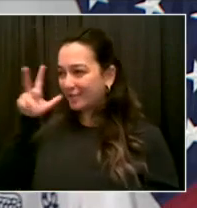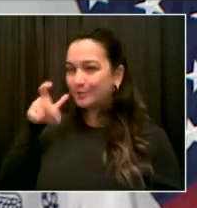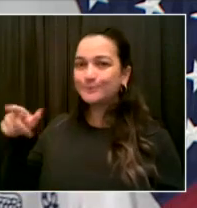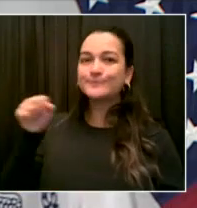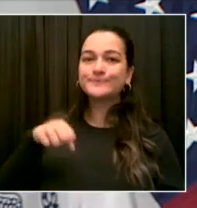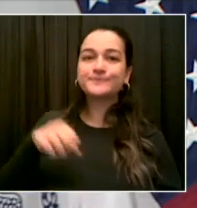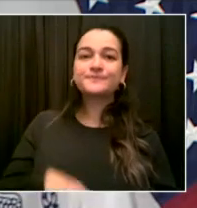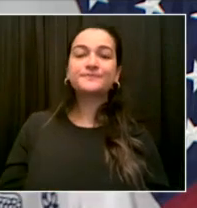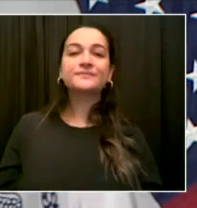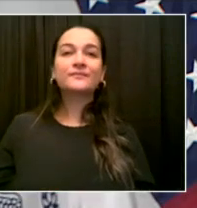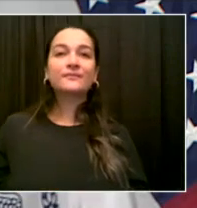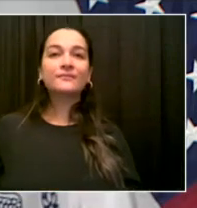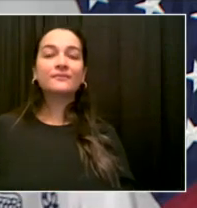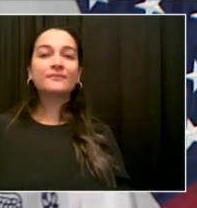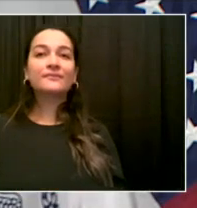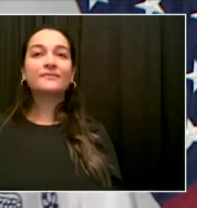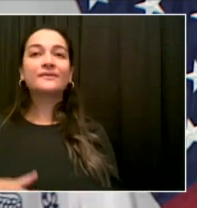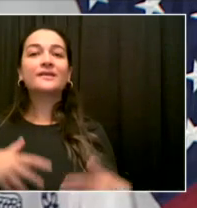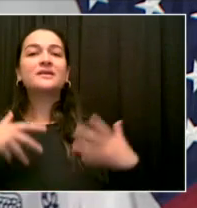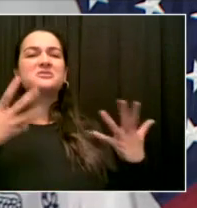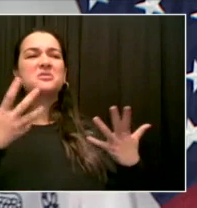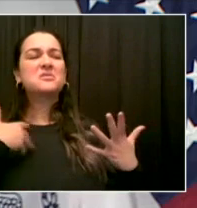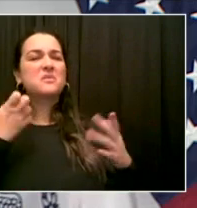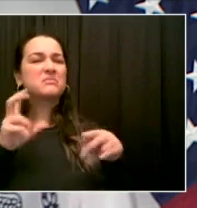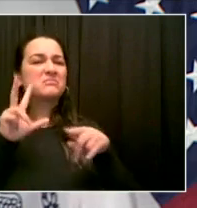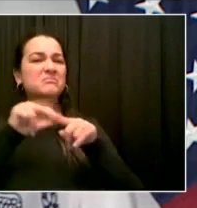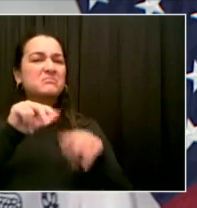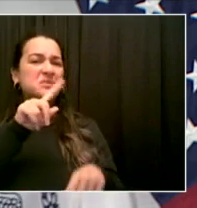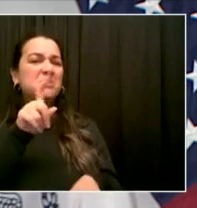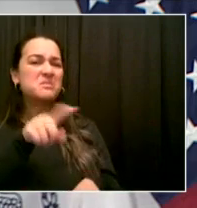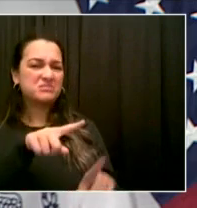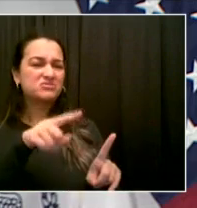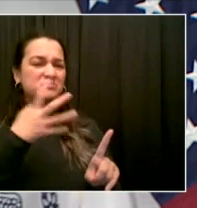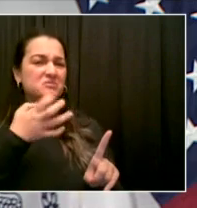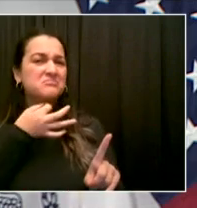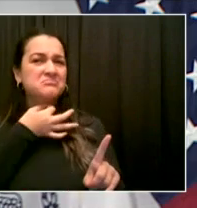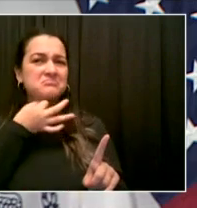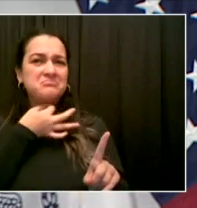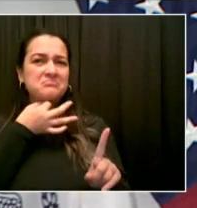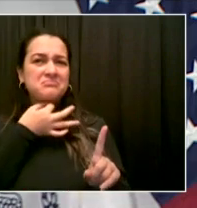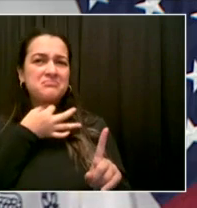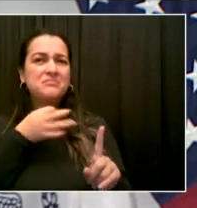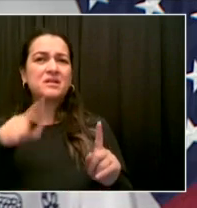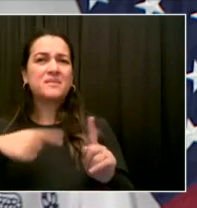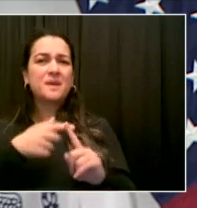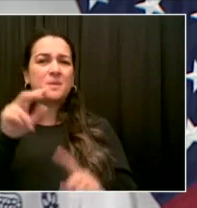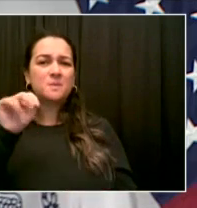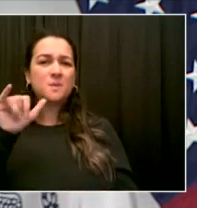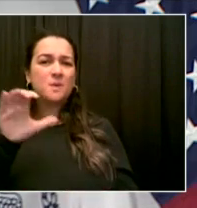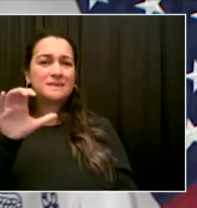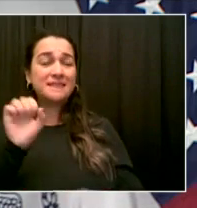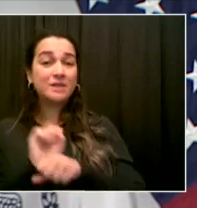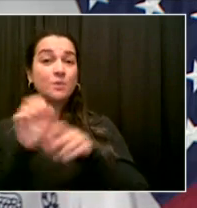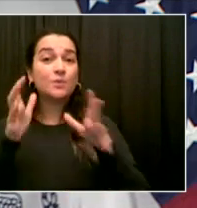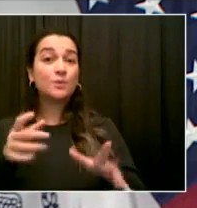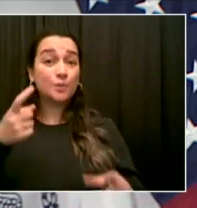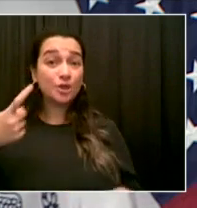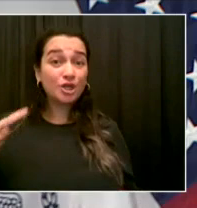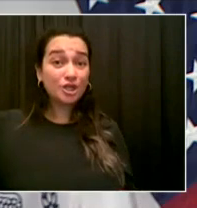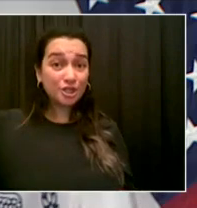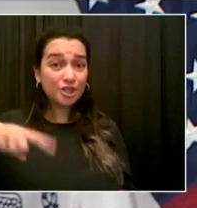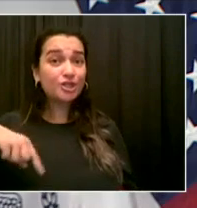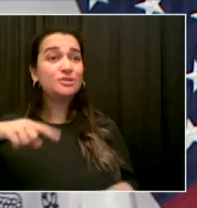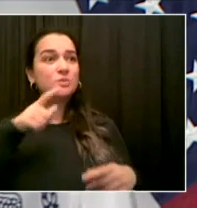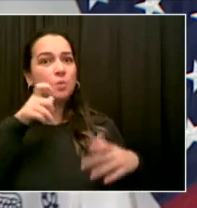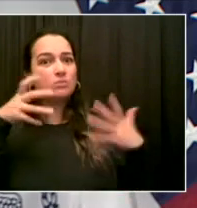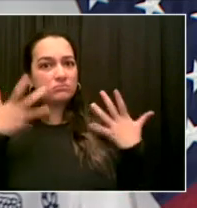and knowing some of these percentages, right? One of the unions says is 34%, teachers 50%. We know these city workers have had the opportunity to get vaccinated,